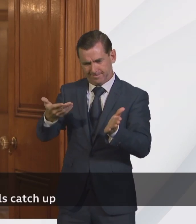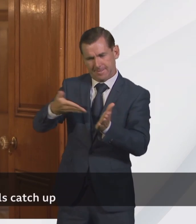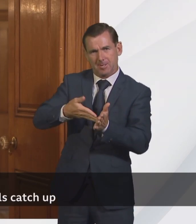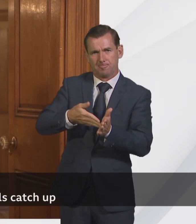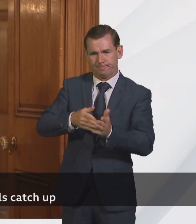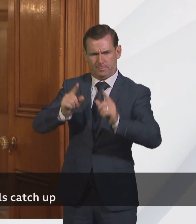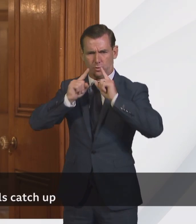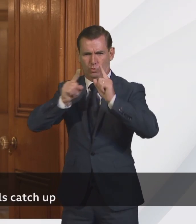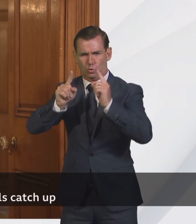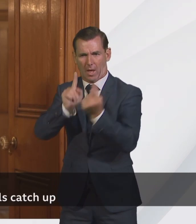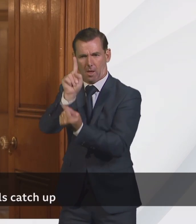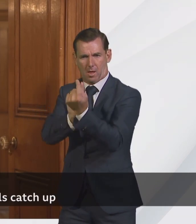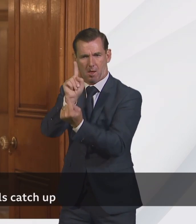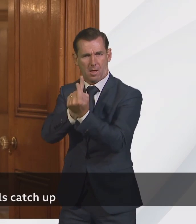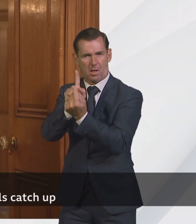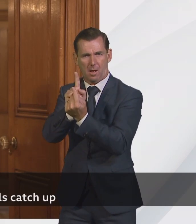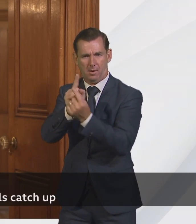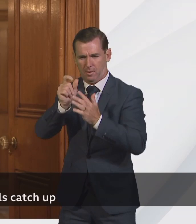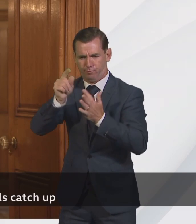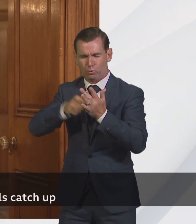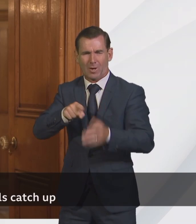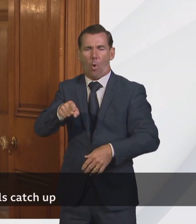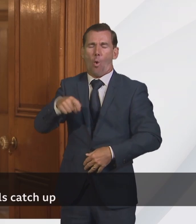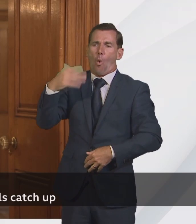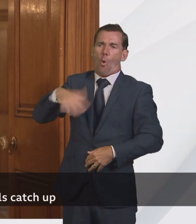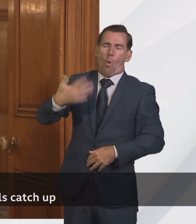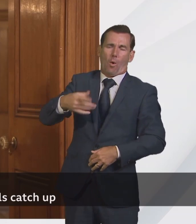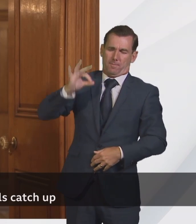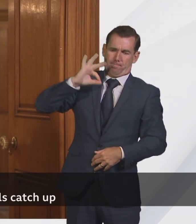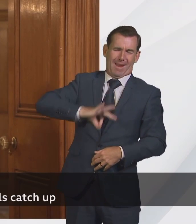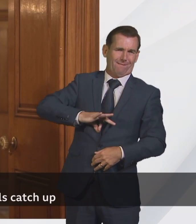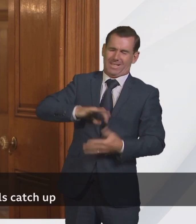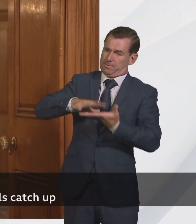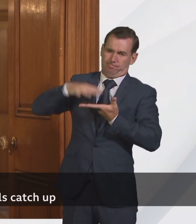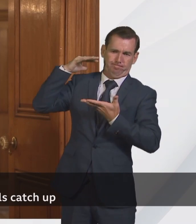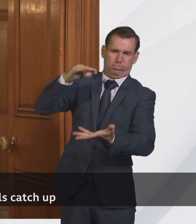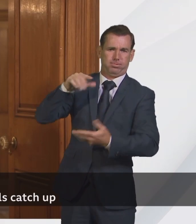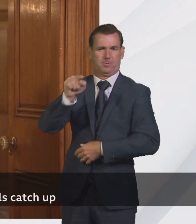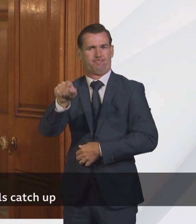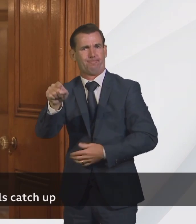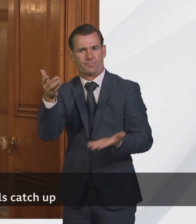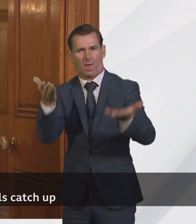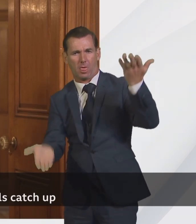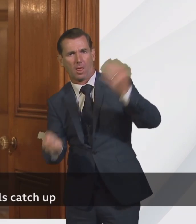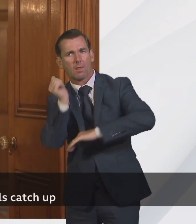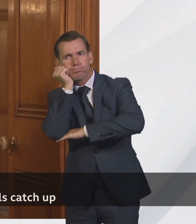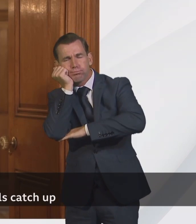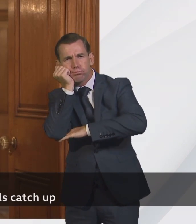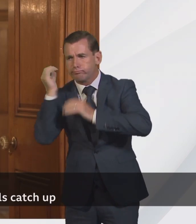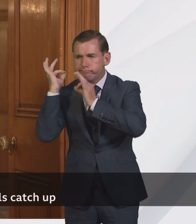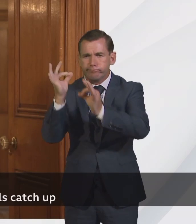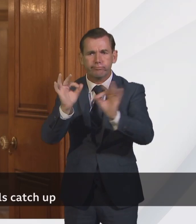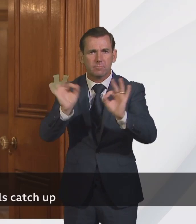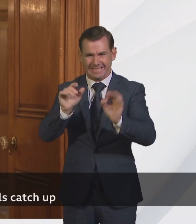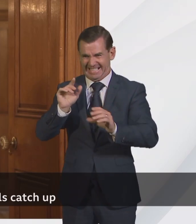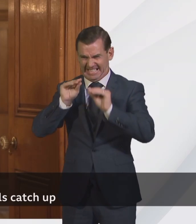this tutoring programme can deliver the biggest benefit for those children, have the biggest impact on their life chances. And it's certainly something